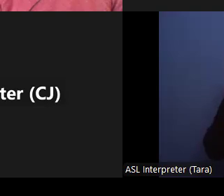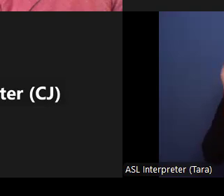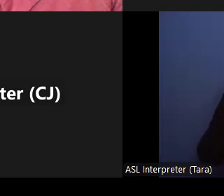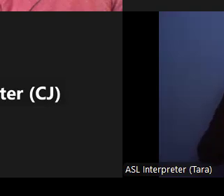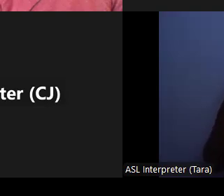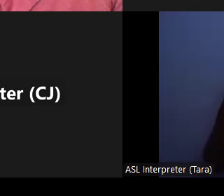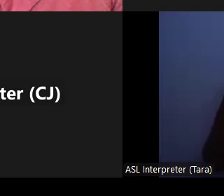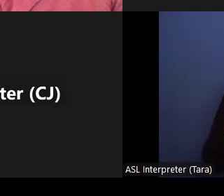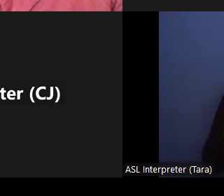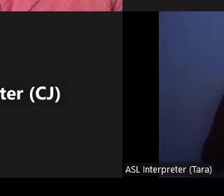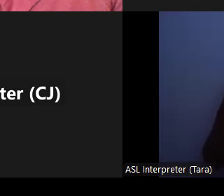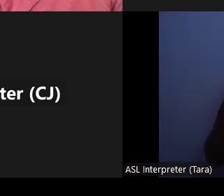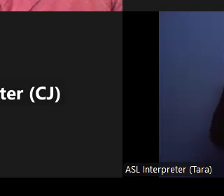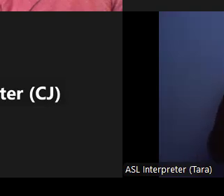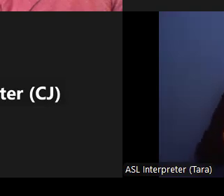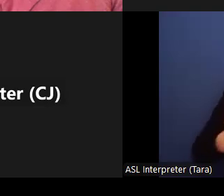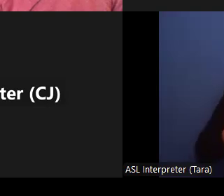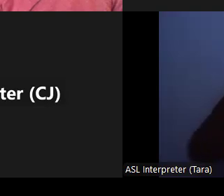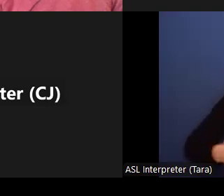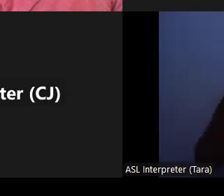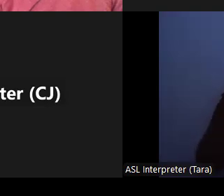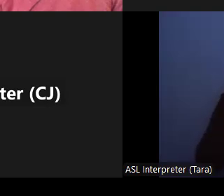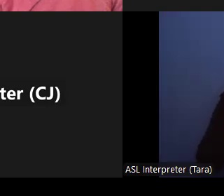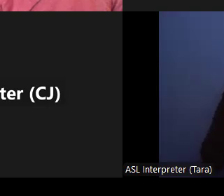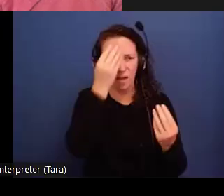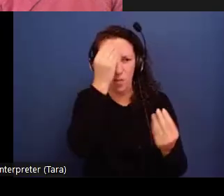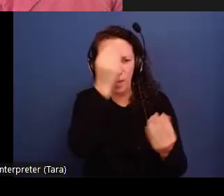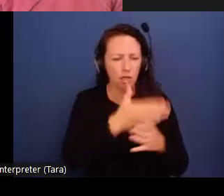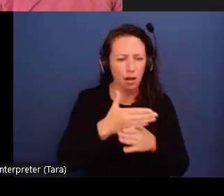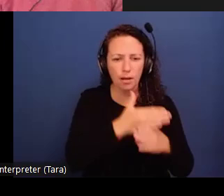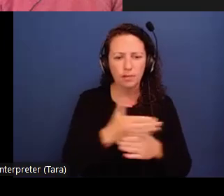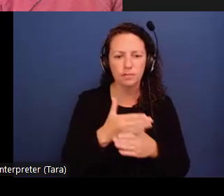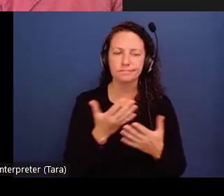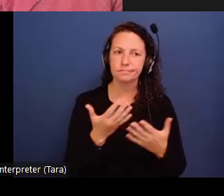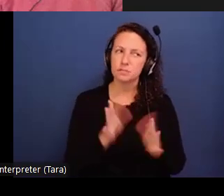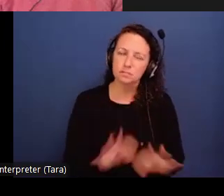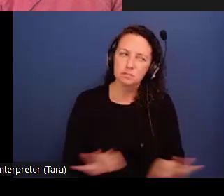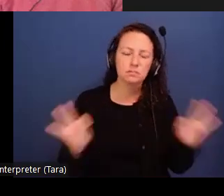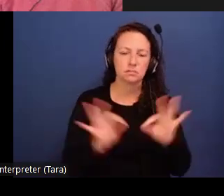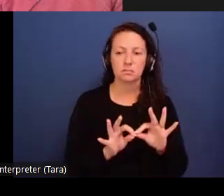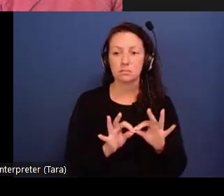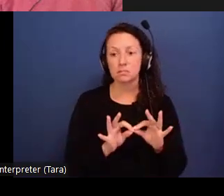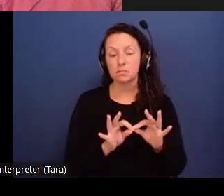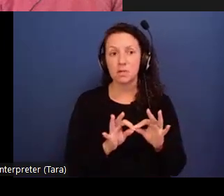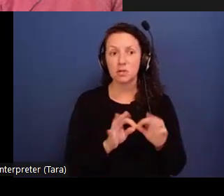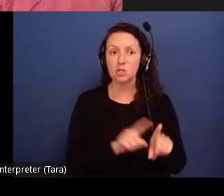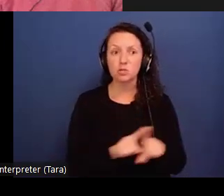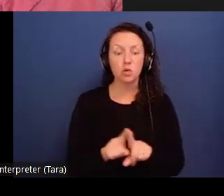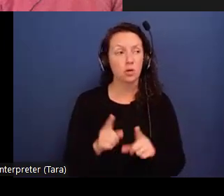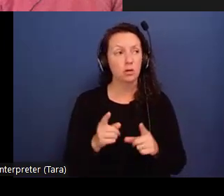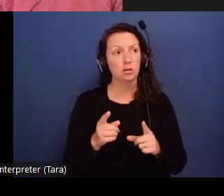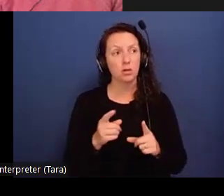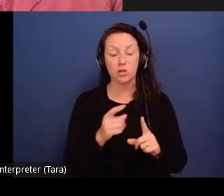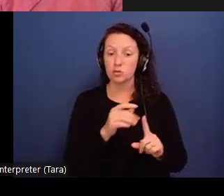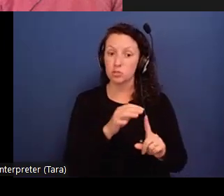very important, because there are also times when which are very unique and might not be so unique